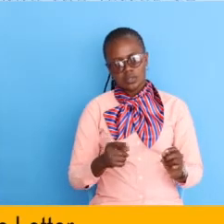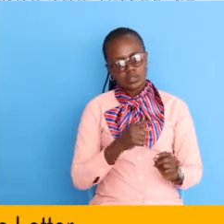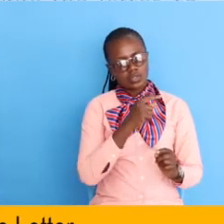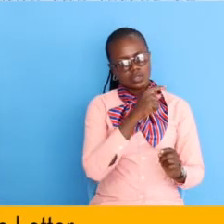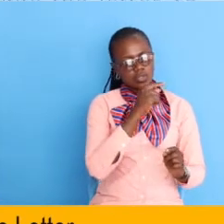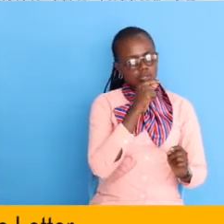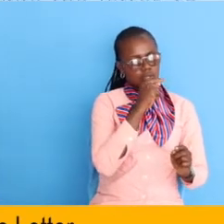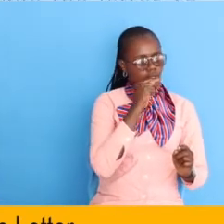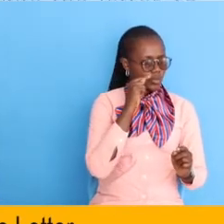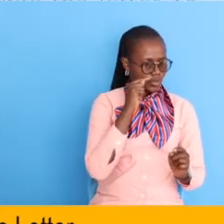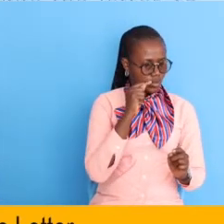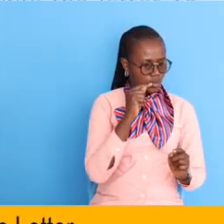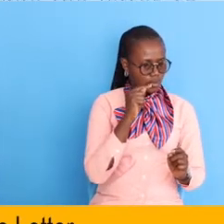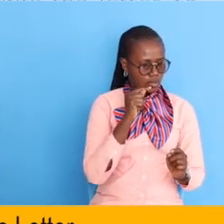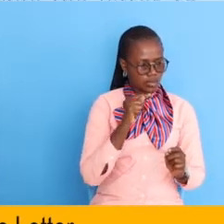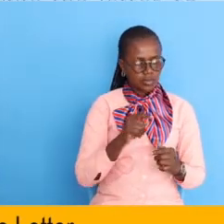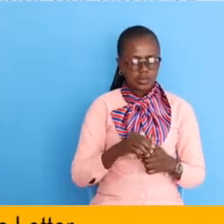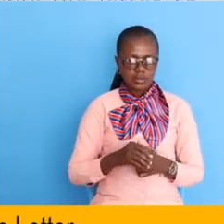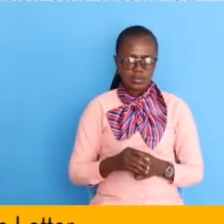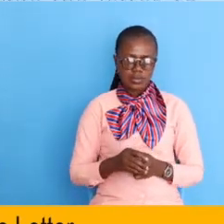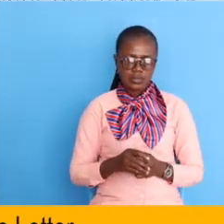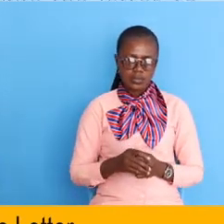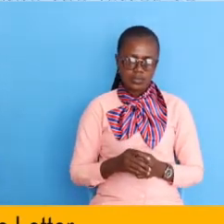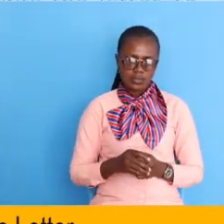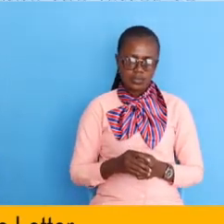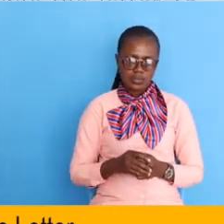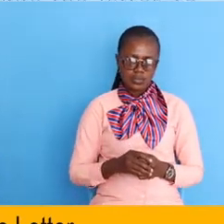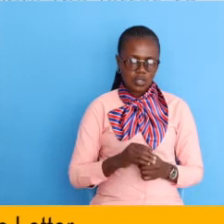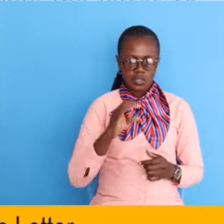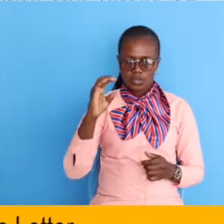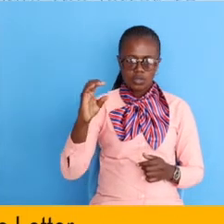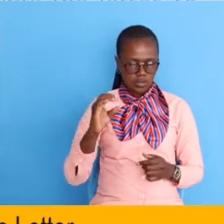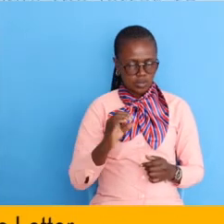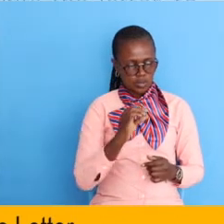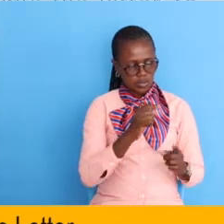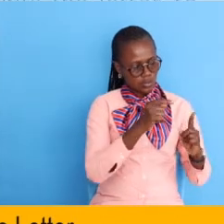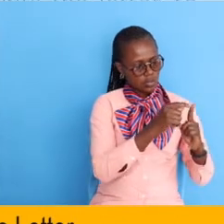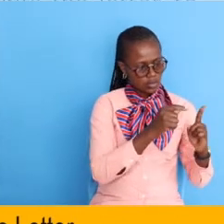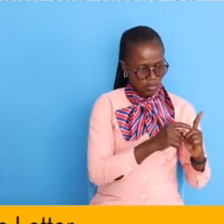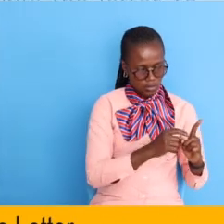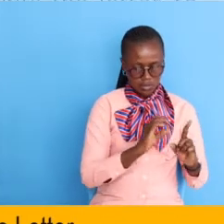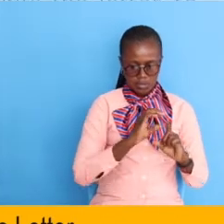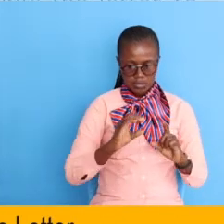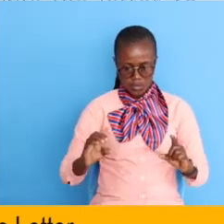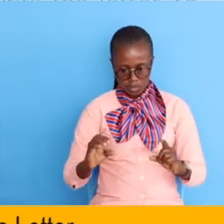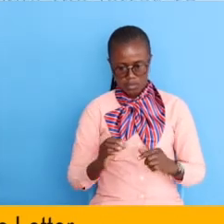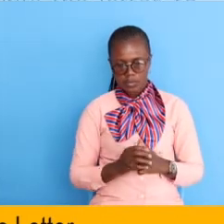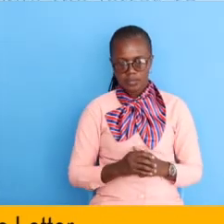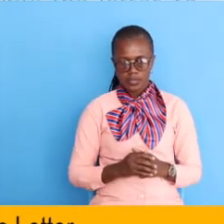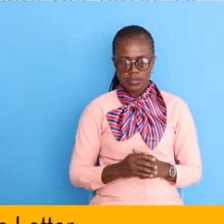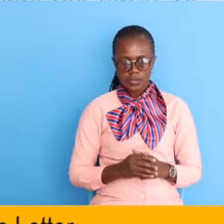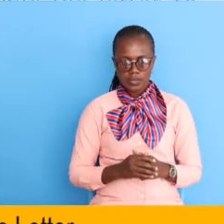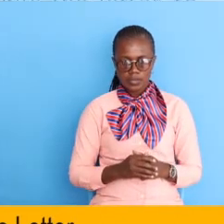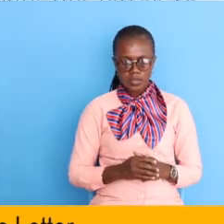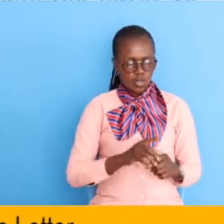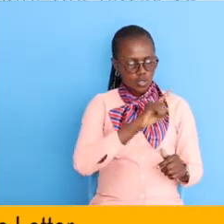those areas like sender's address, date, and so forth. The previous question that